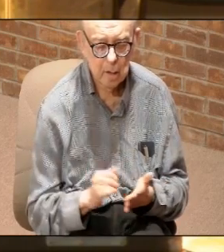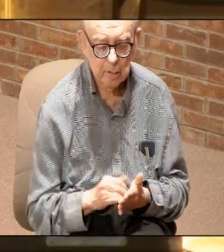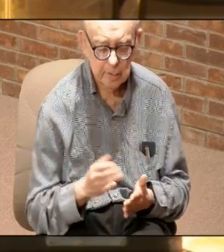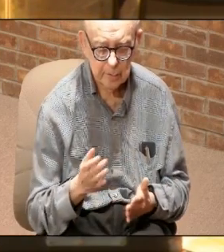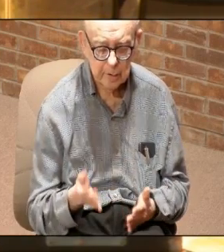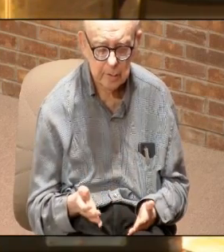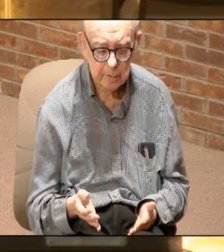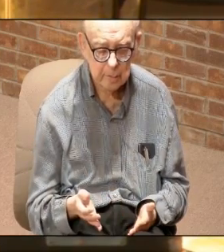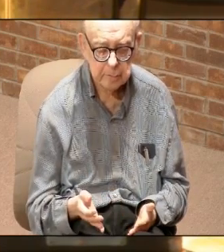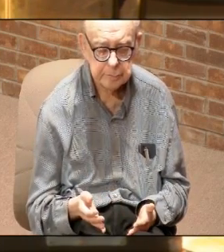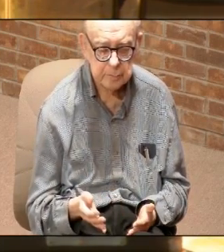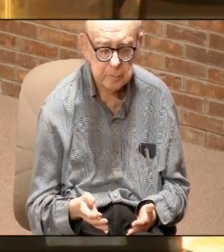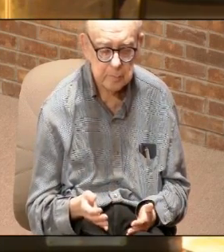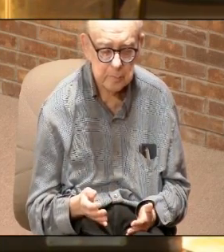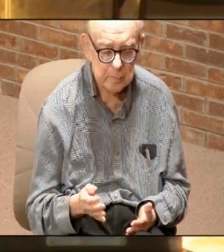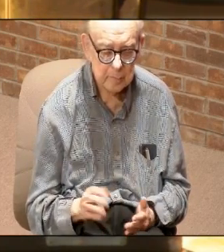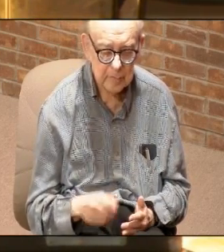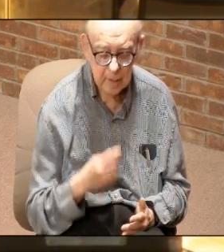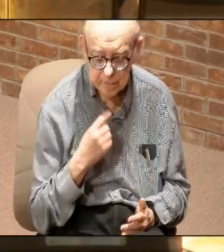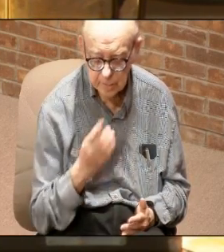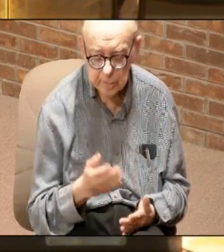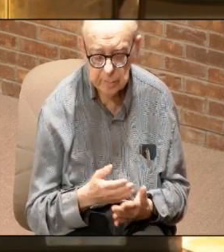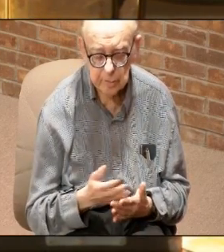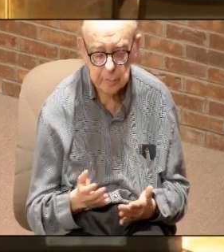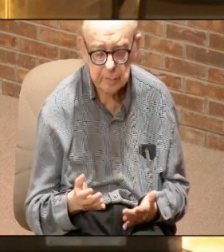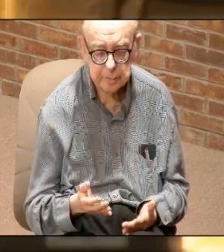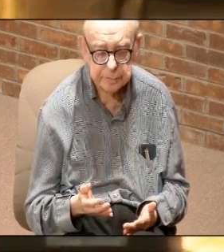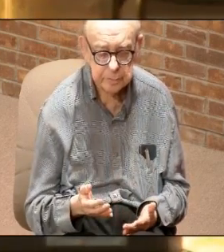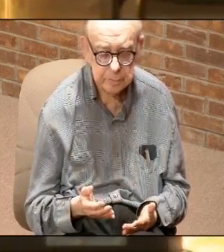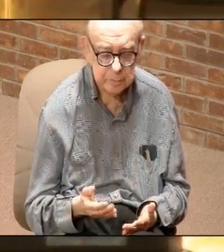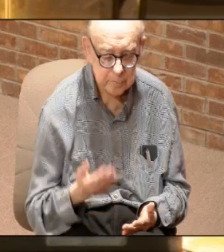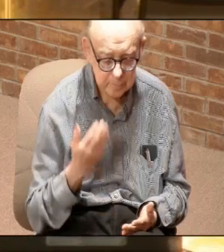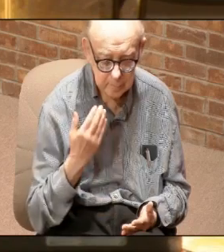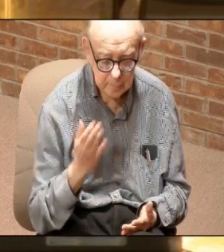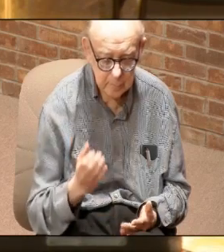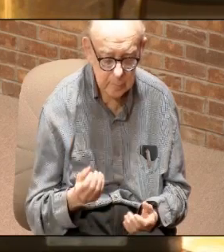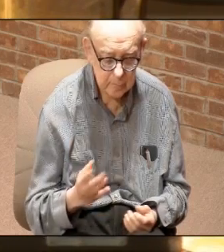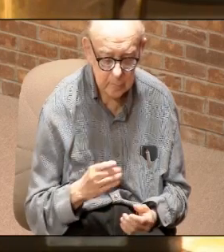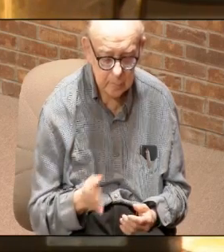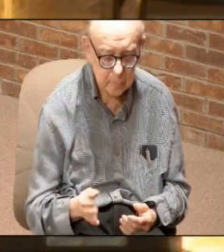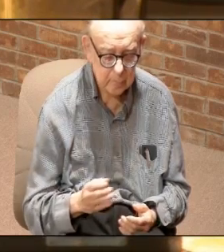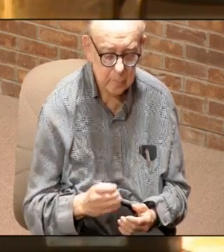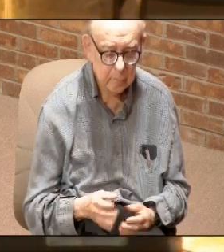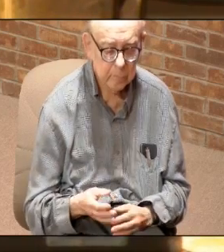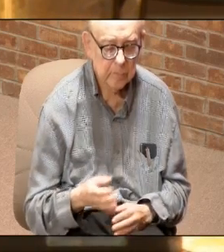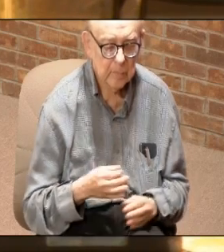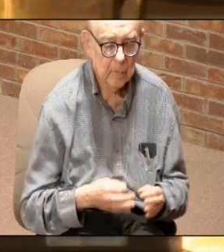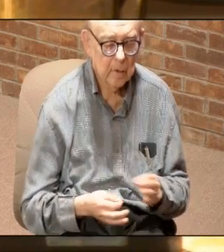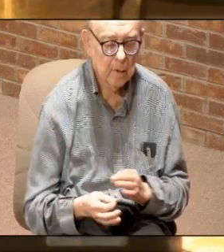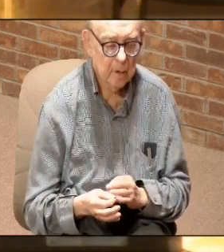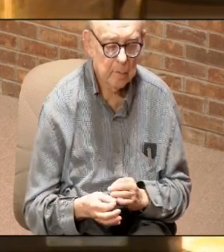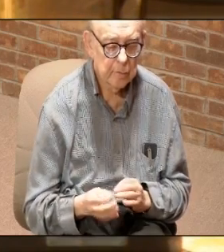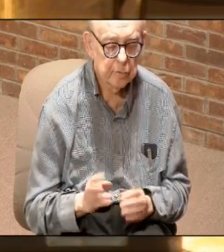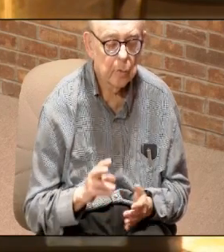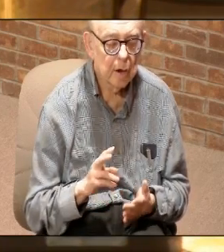there. And can I say this to you? I don't know how much you've really read of the Bible,